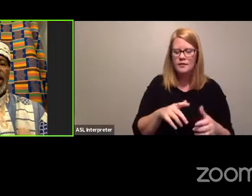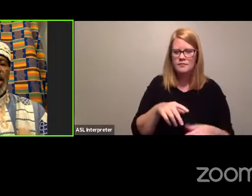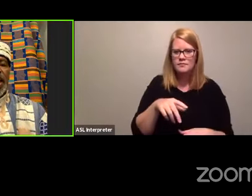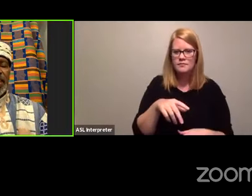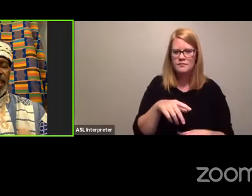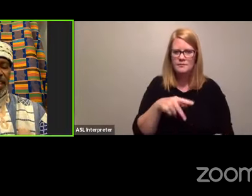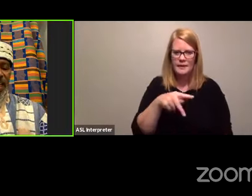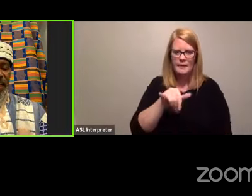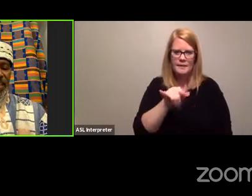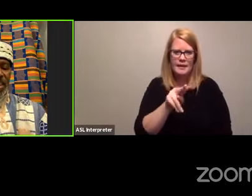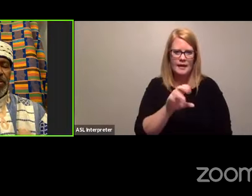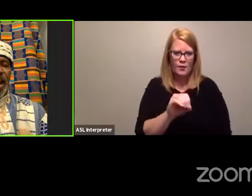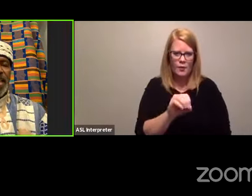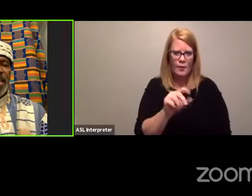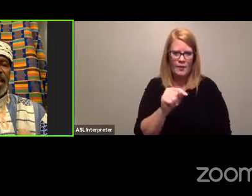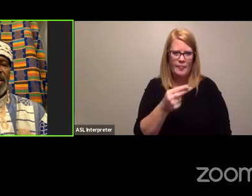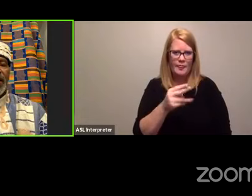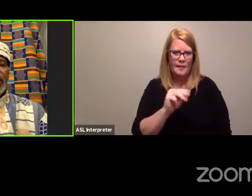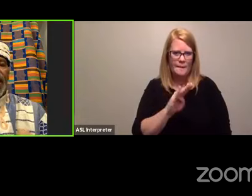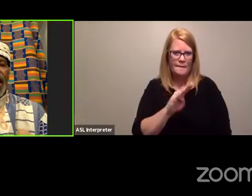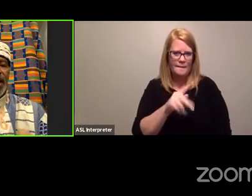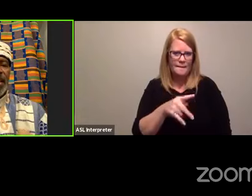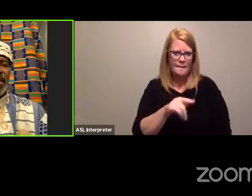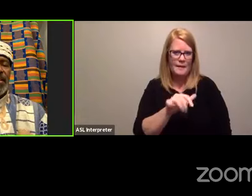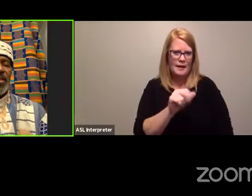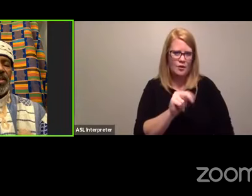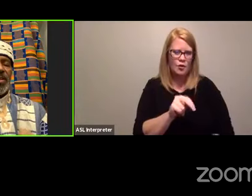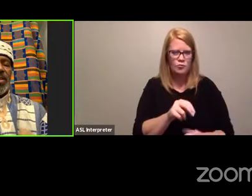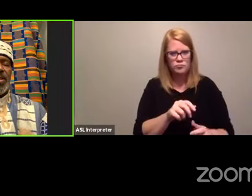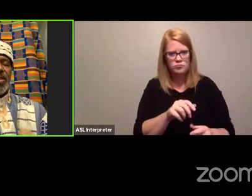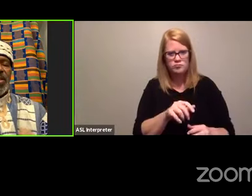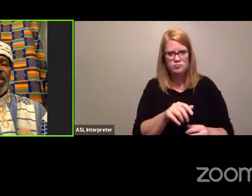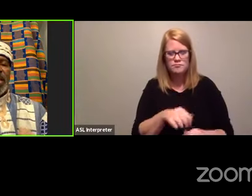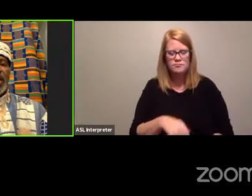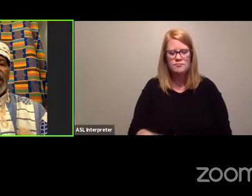So she got the stick and she pried it under the rock.